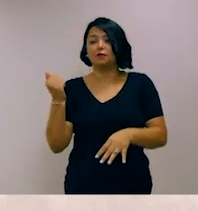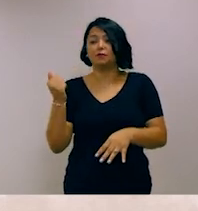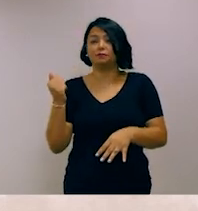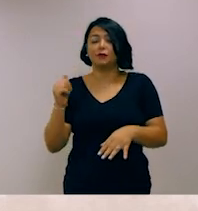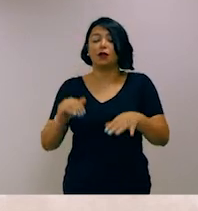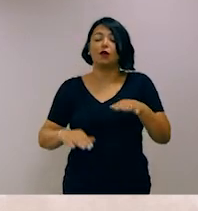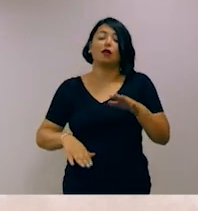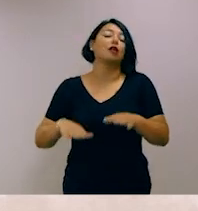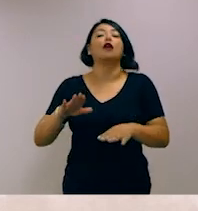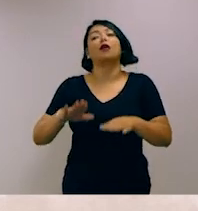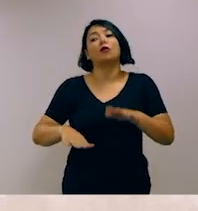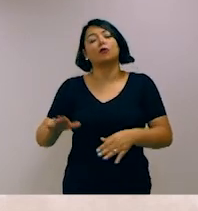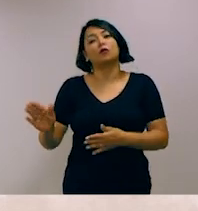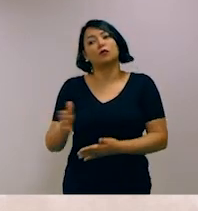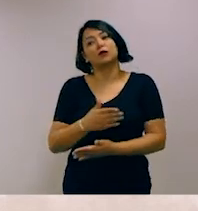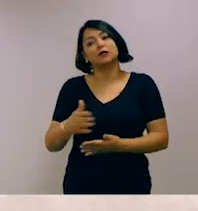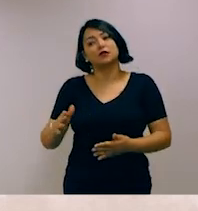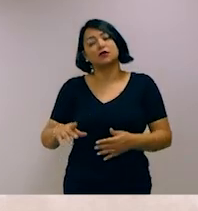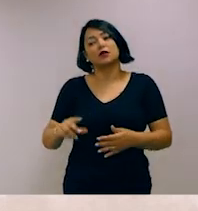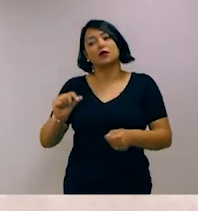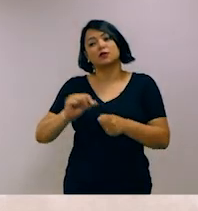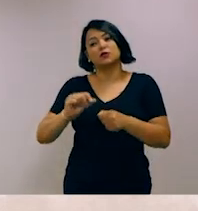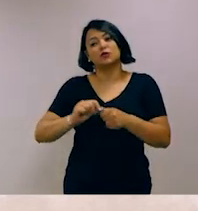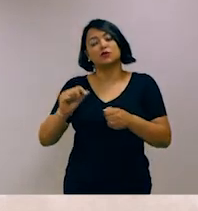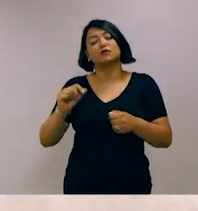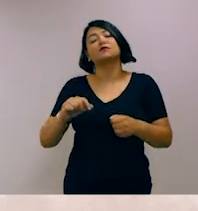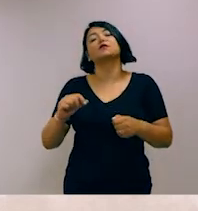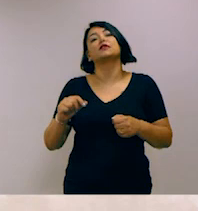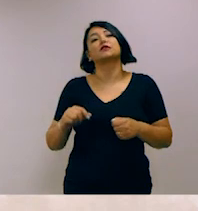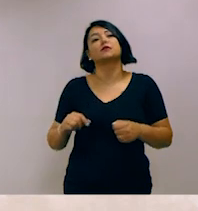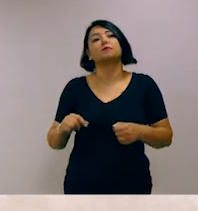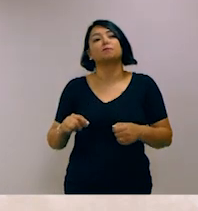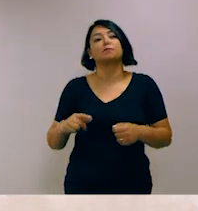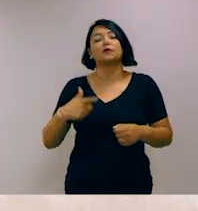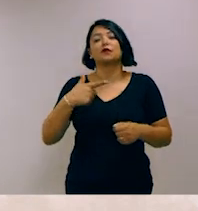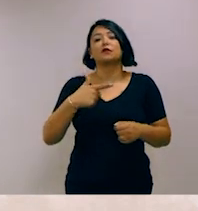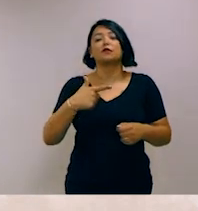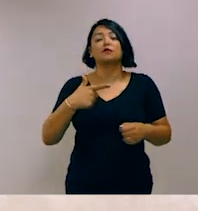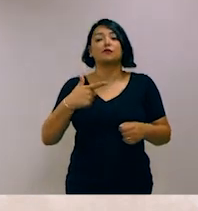And also some actions that were carried out on the